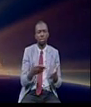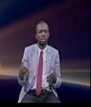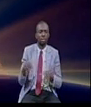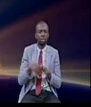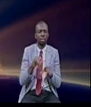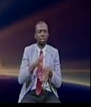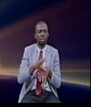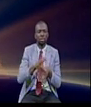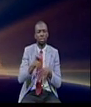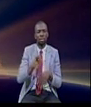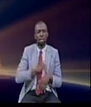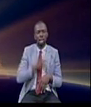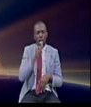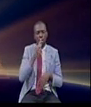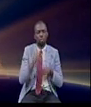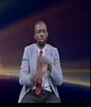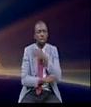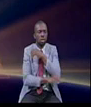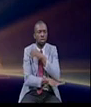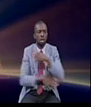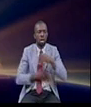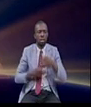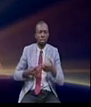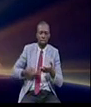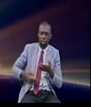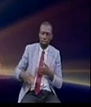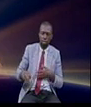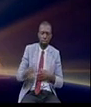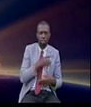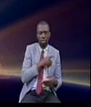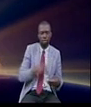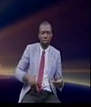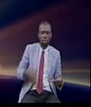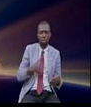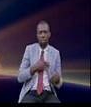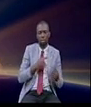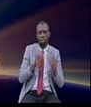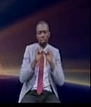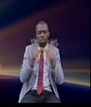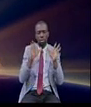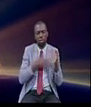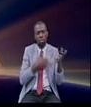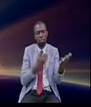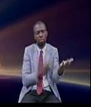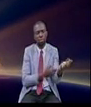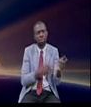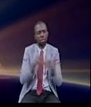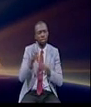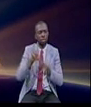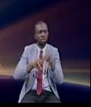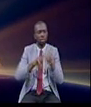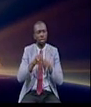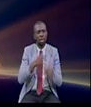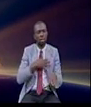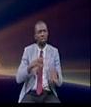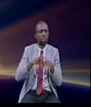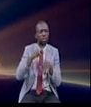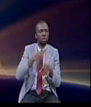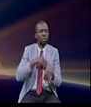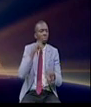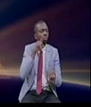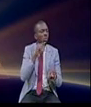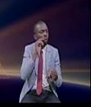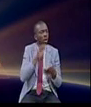churches. I am the root and the offspring of David, and the bright and morning star. And the Spirit and the bride